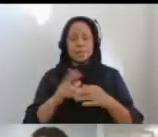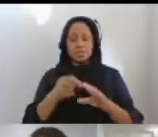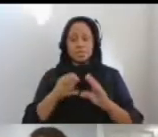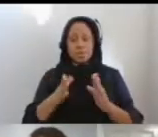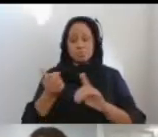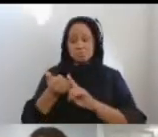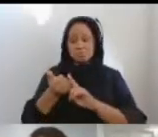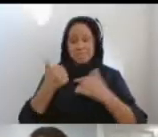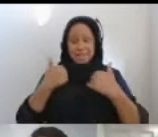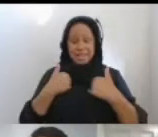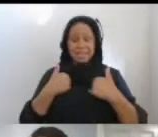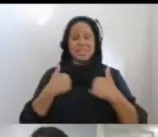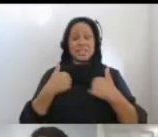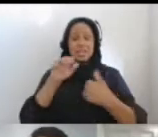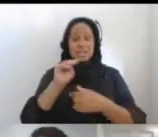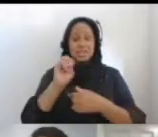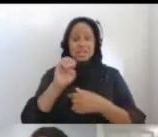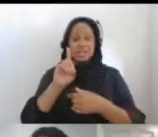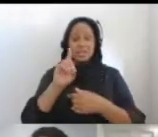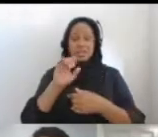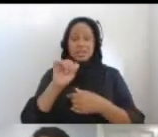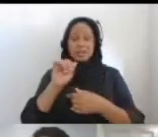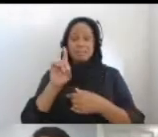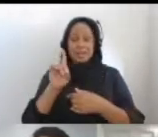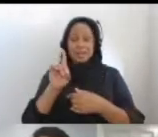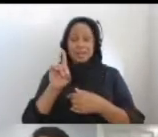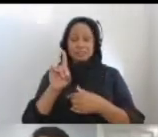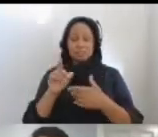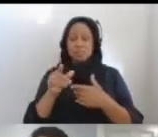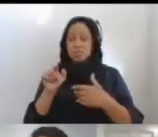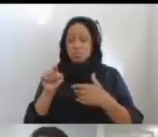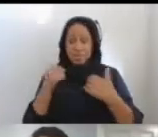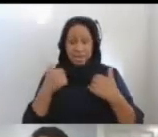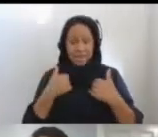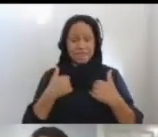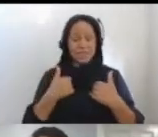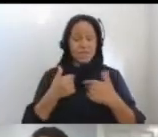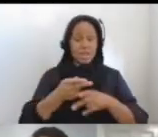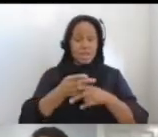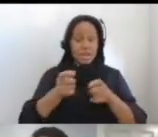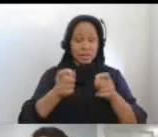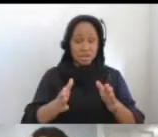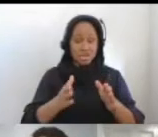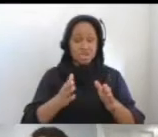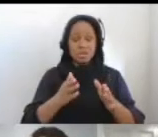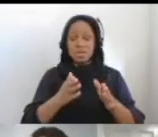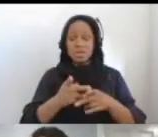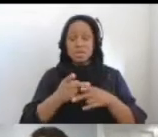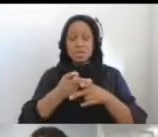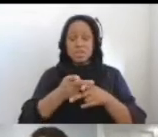active Medicaid? Do they have a care manager? And the care manager is someone who helps